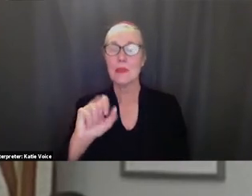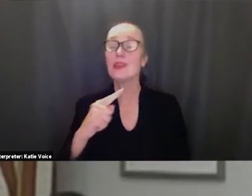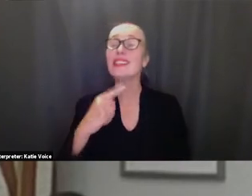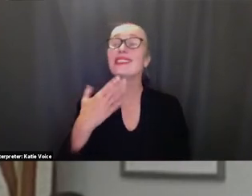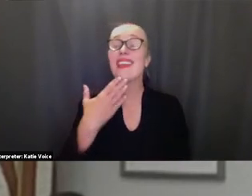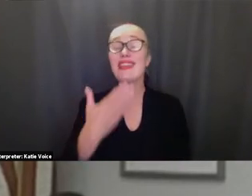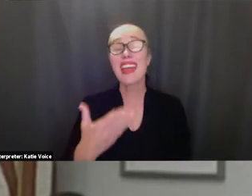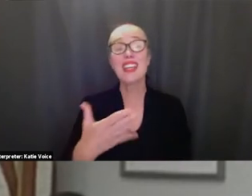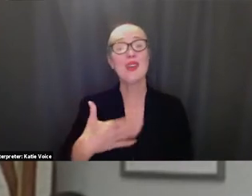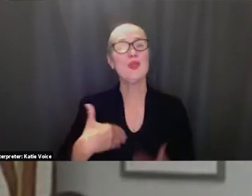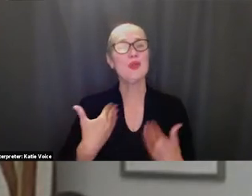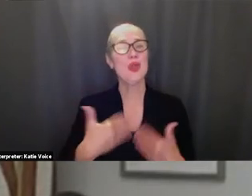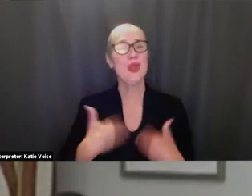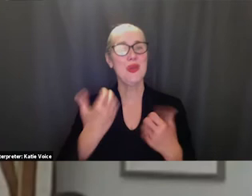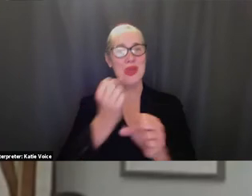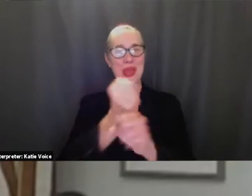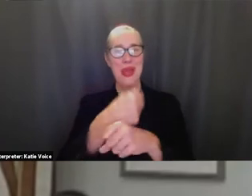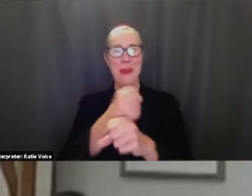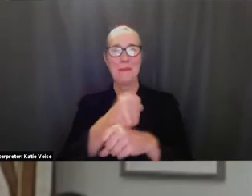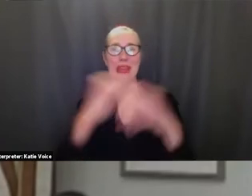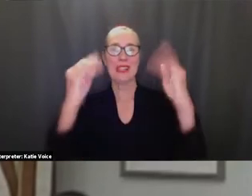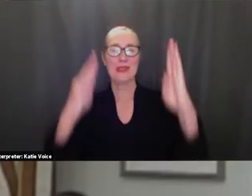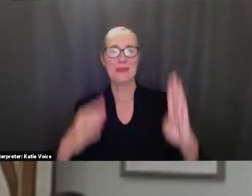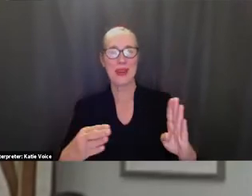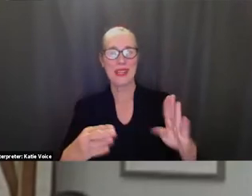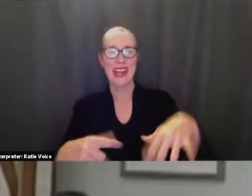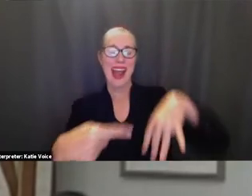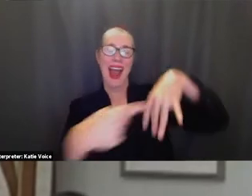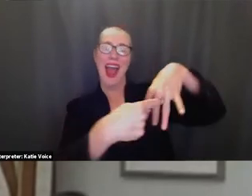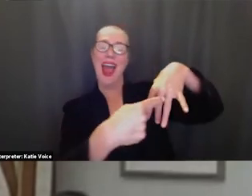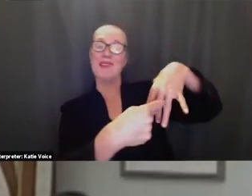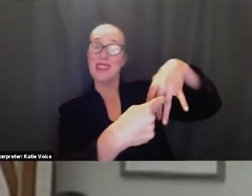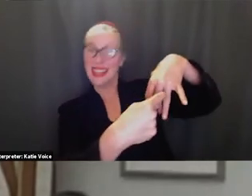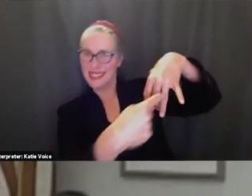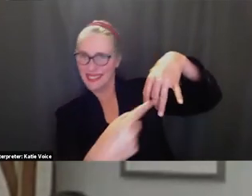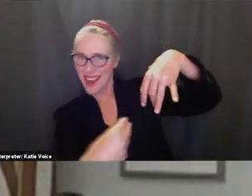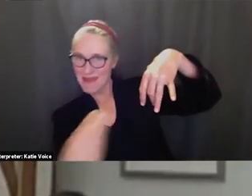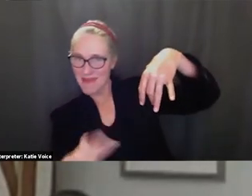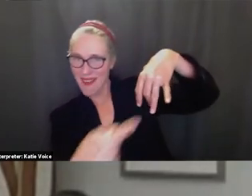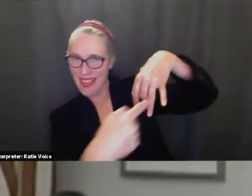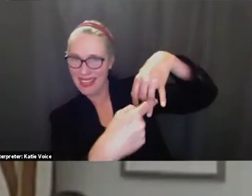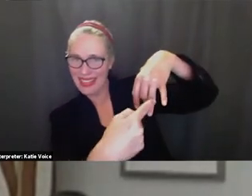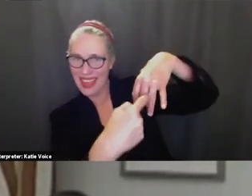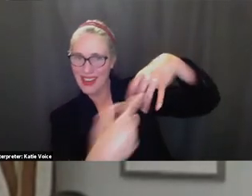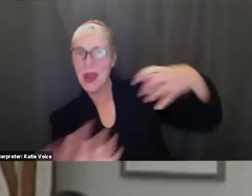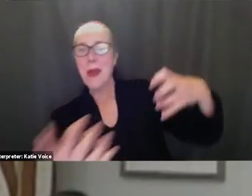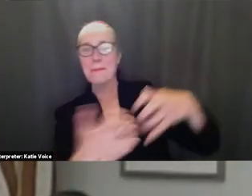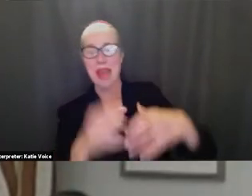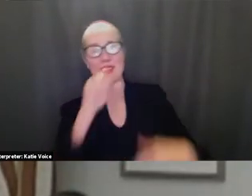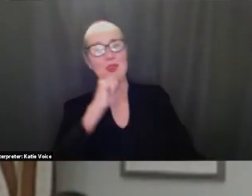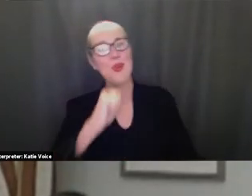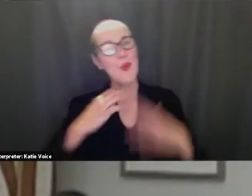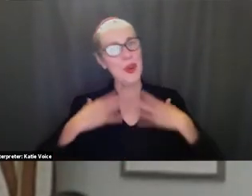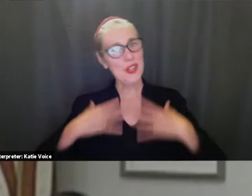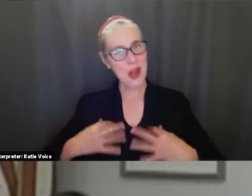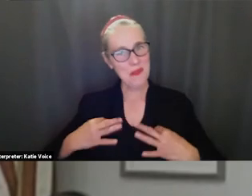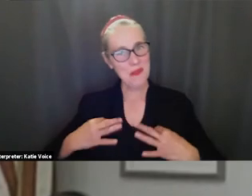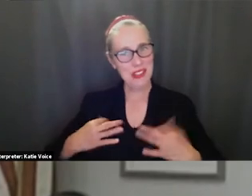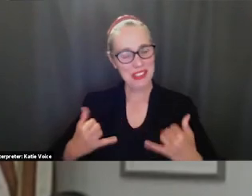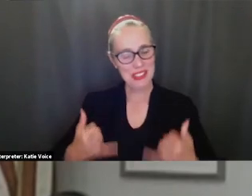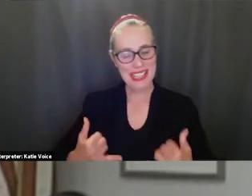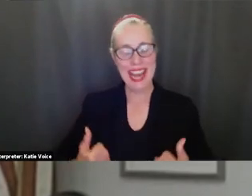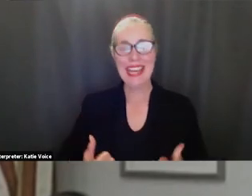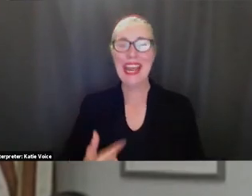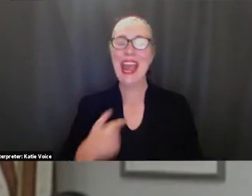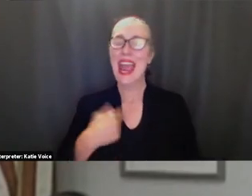the youth makers market i am styling the ring here that was in the little packet happens to match the orange that i'm wearing today and i've also placed